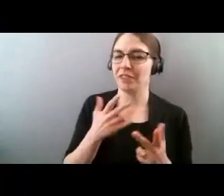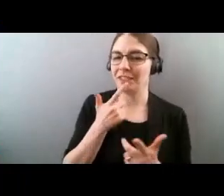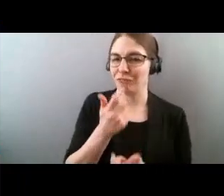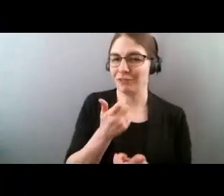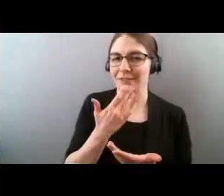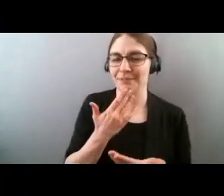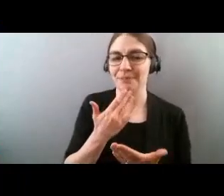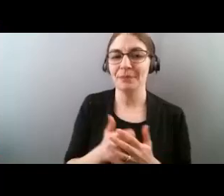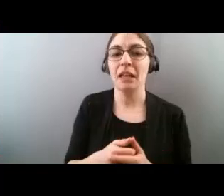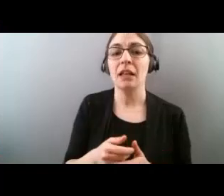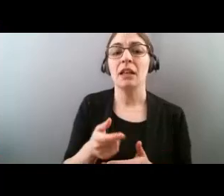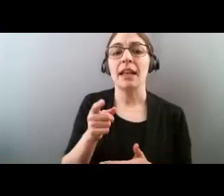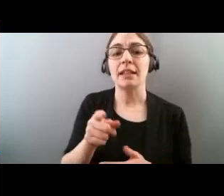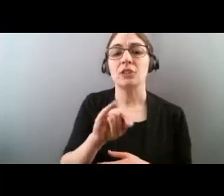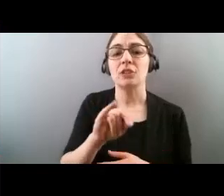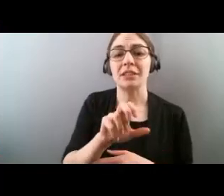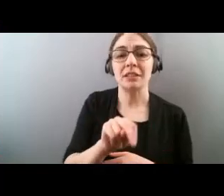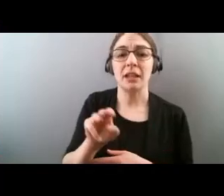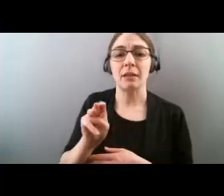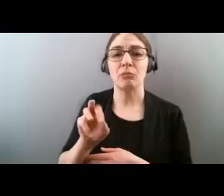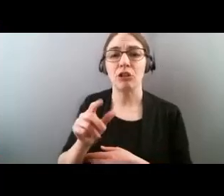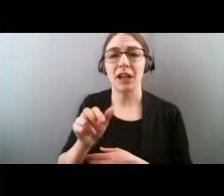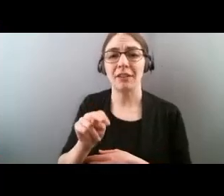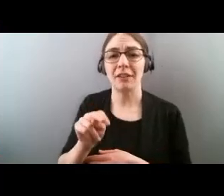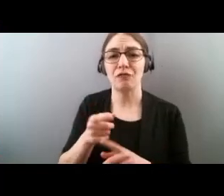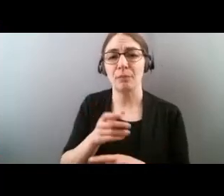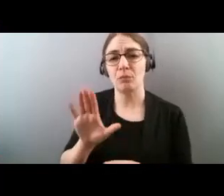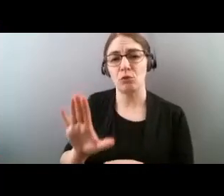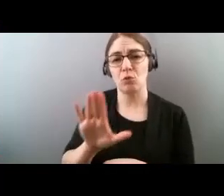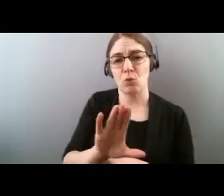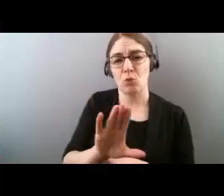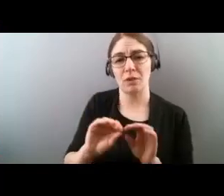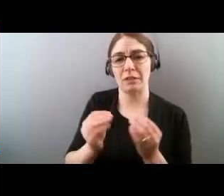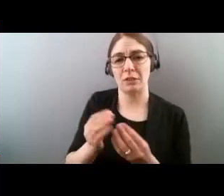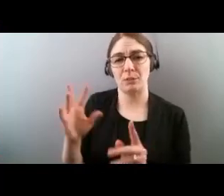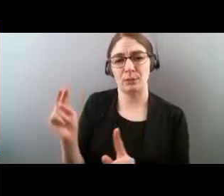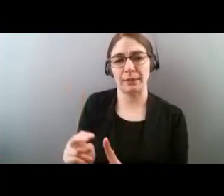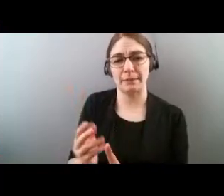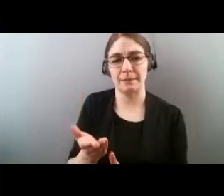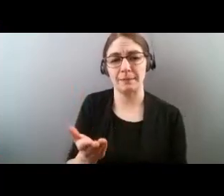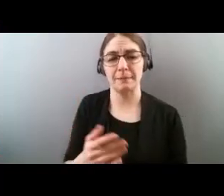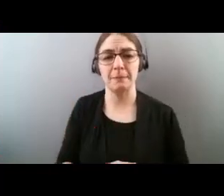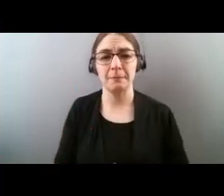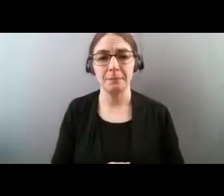and Morgan, from your organization perspective?